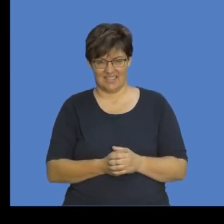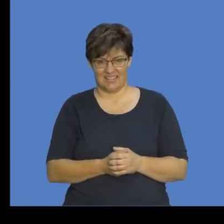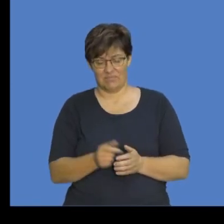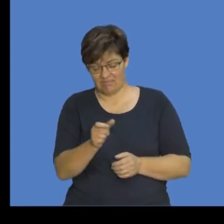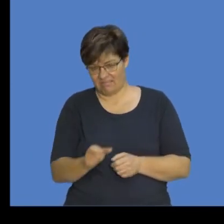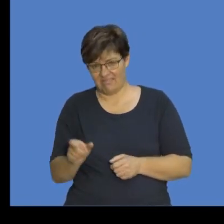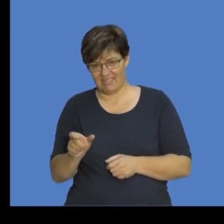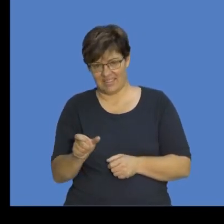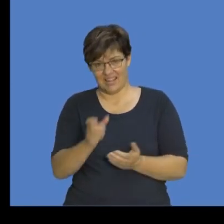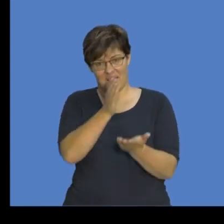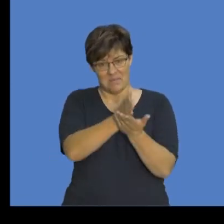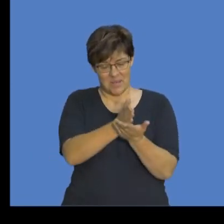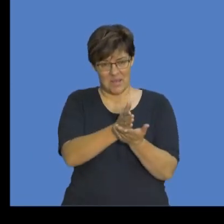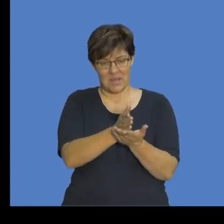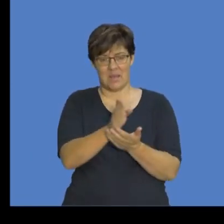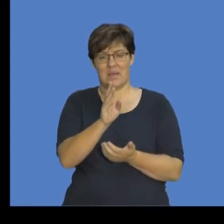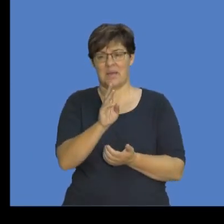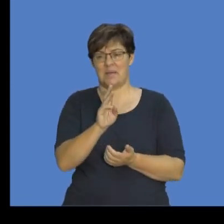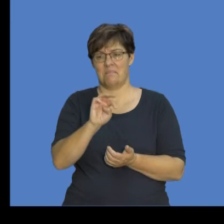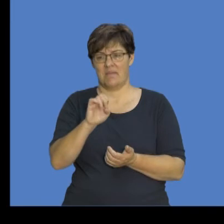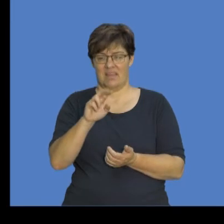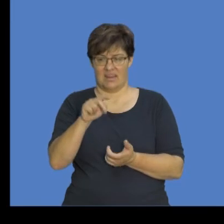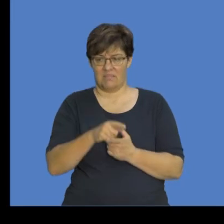remember, this is the median, which is Q2.